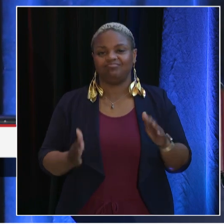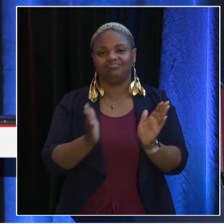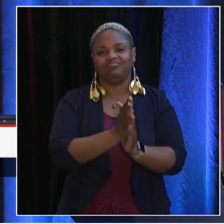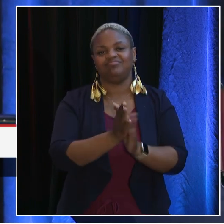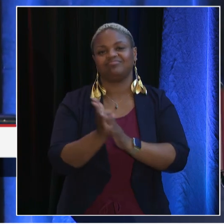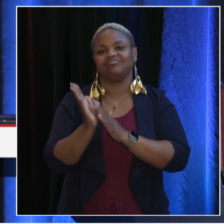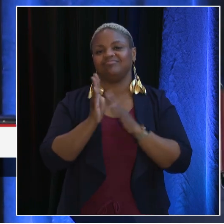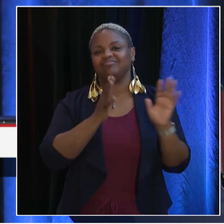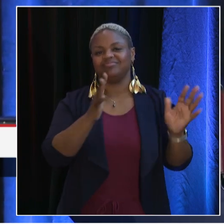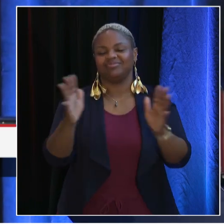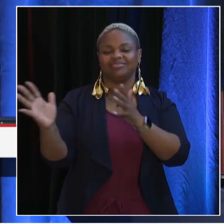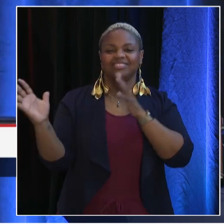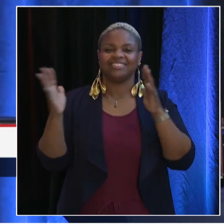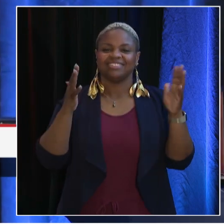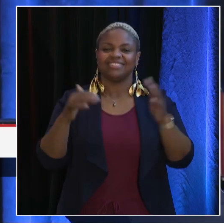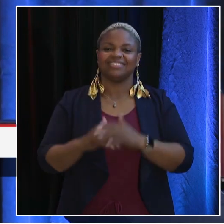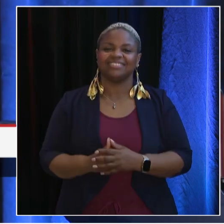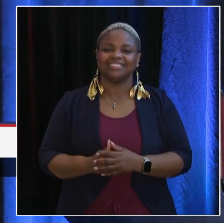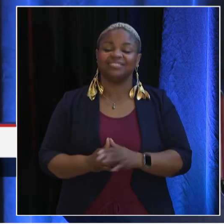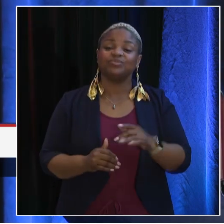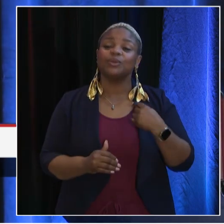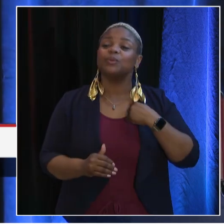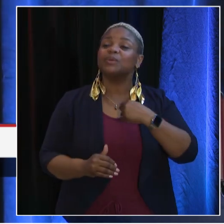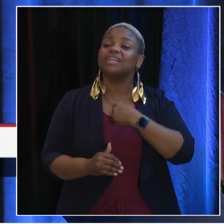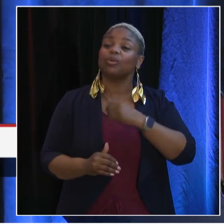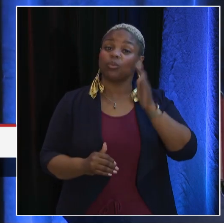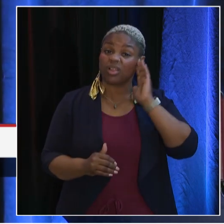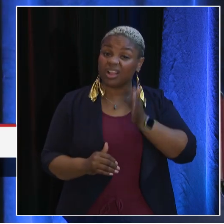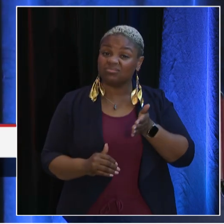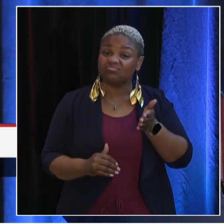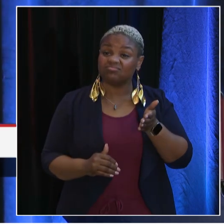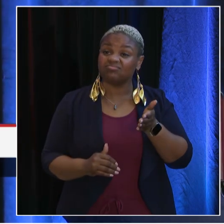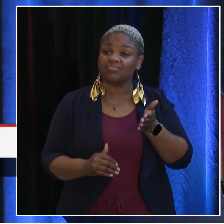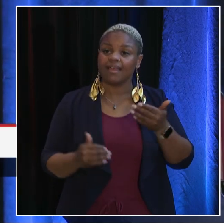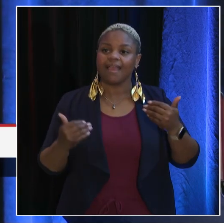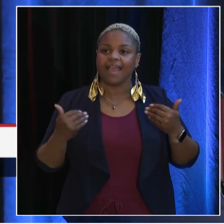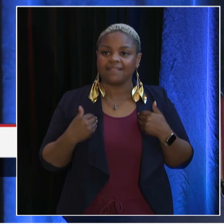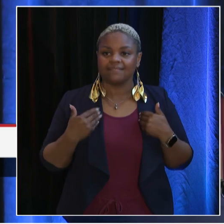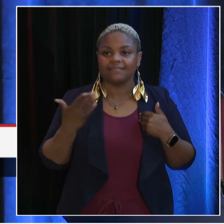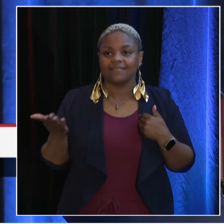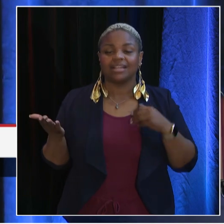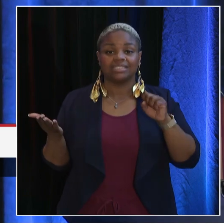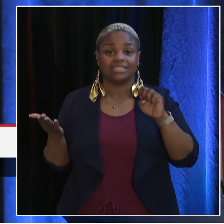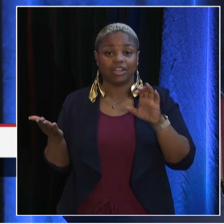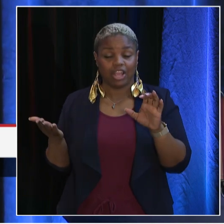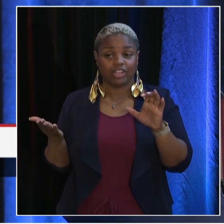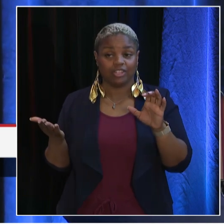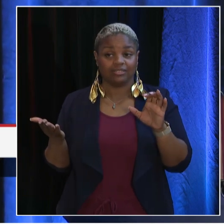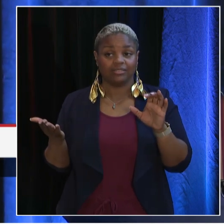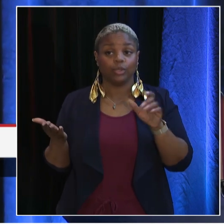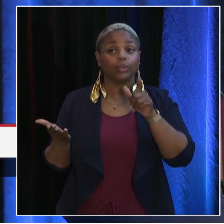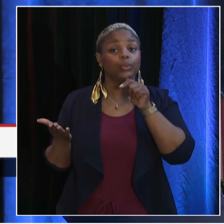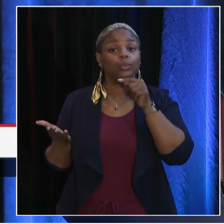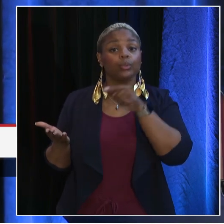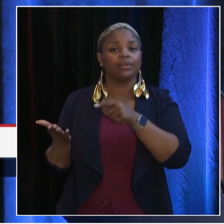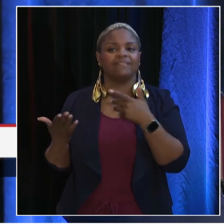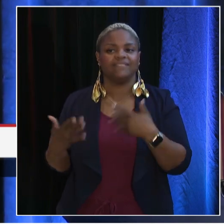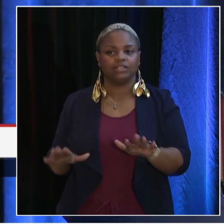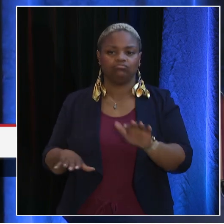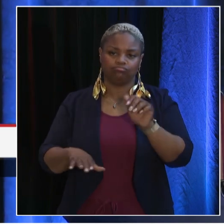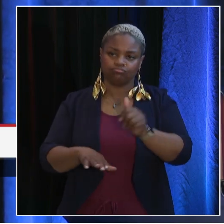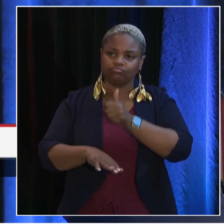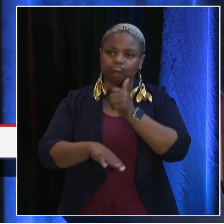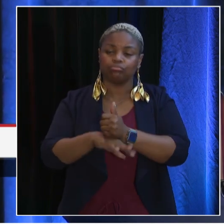So we the Secretary has established a pair of